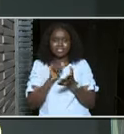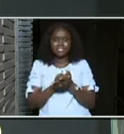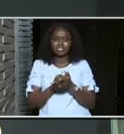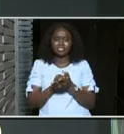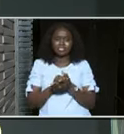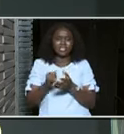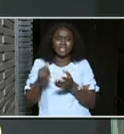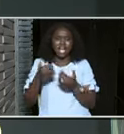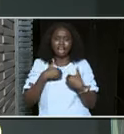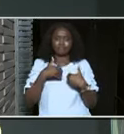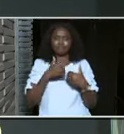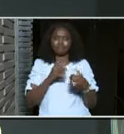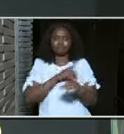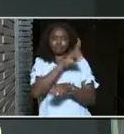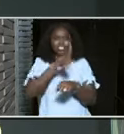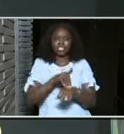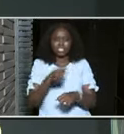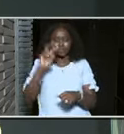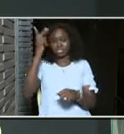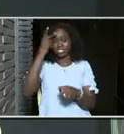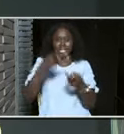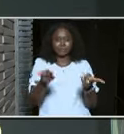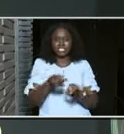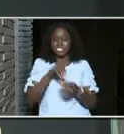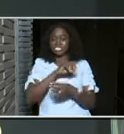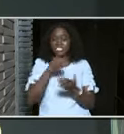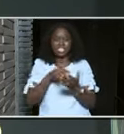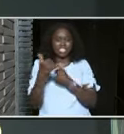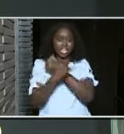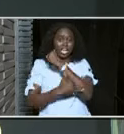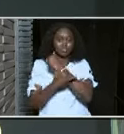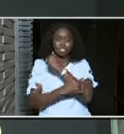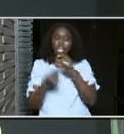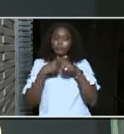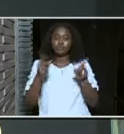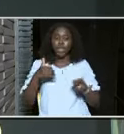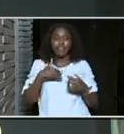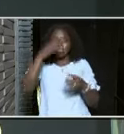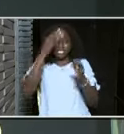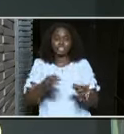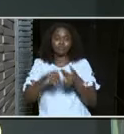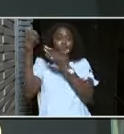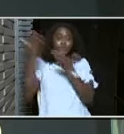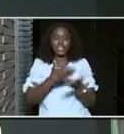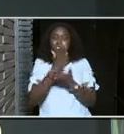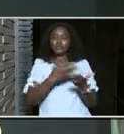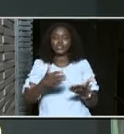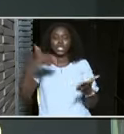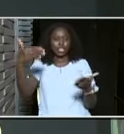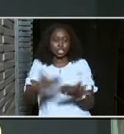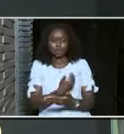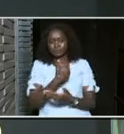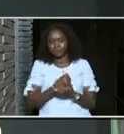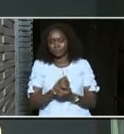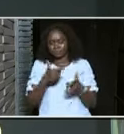years dominated the political space in this country, but we decided to bring something new. And